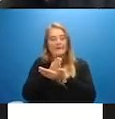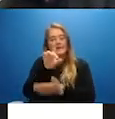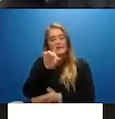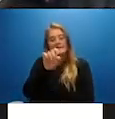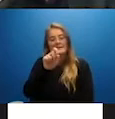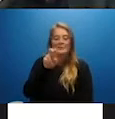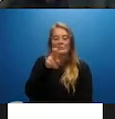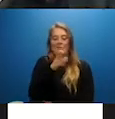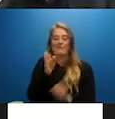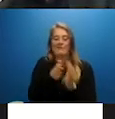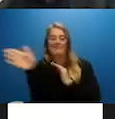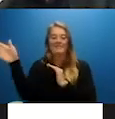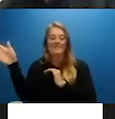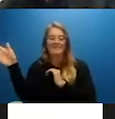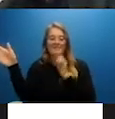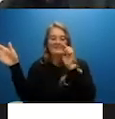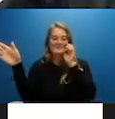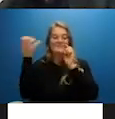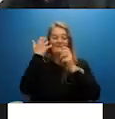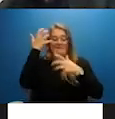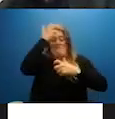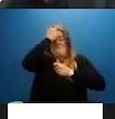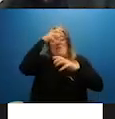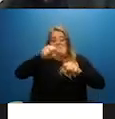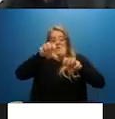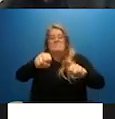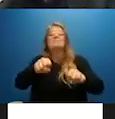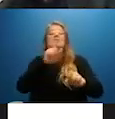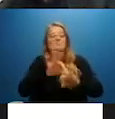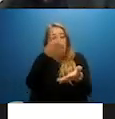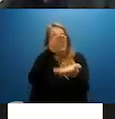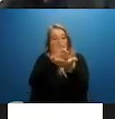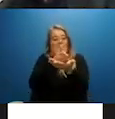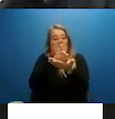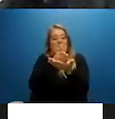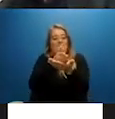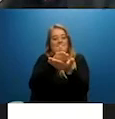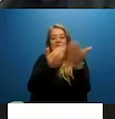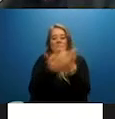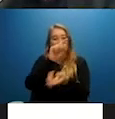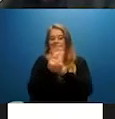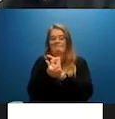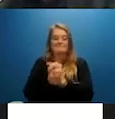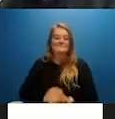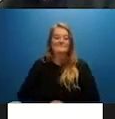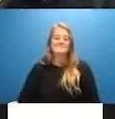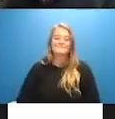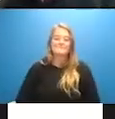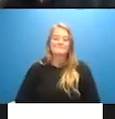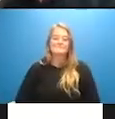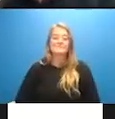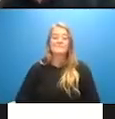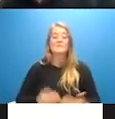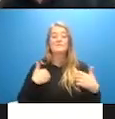required in the face of the colonization that is everywhere and not even seen. So there is a